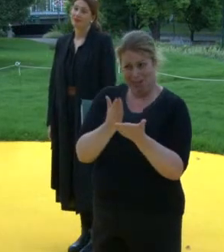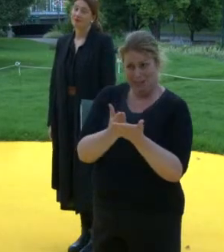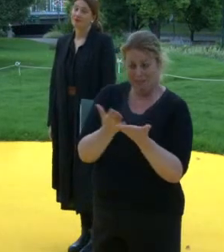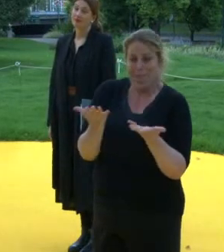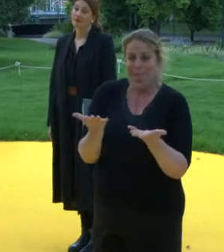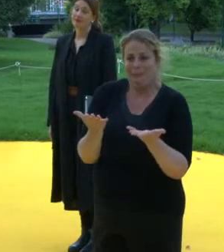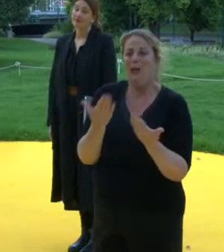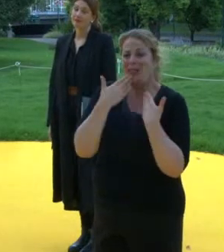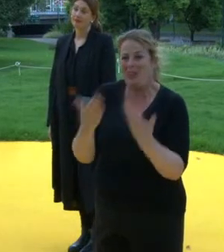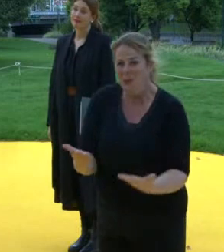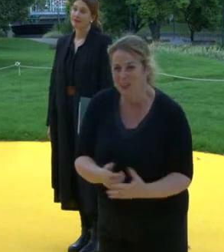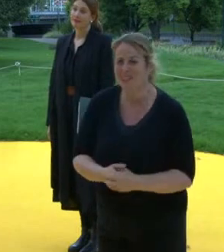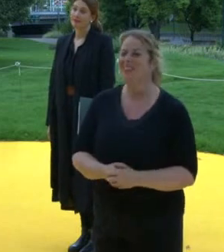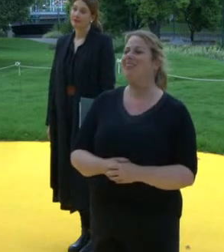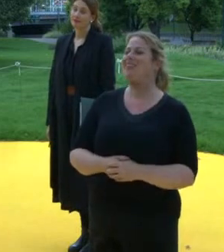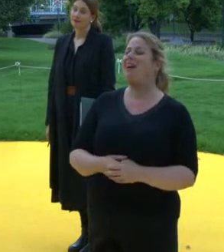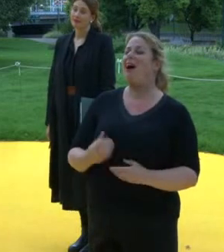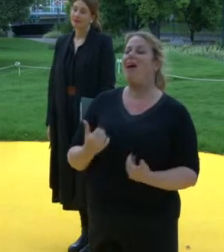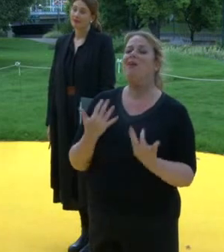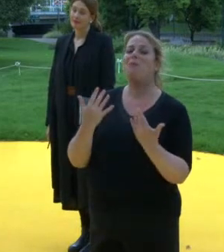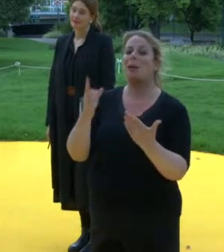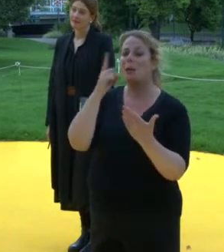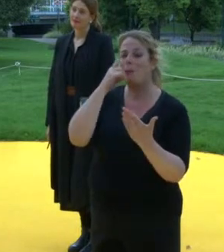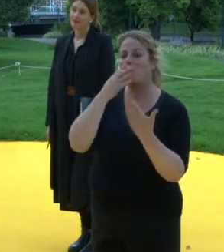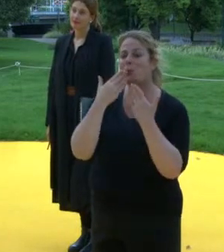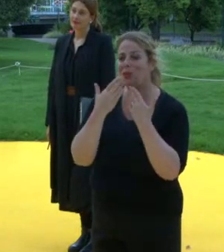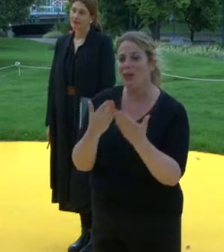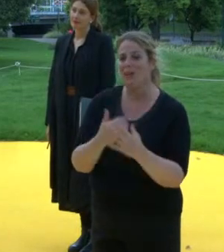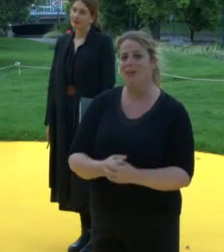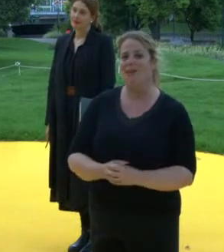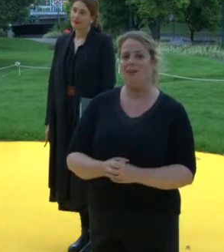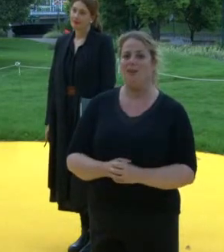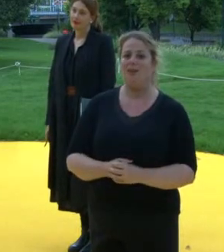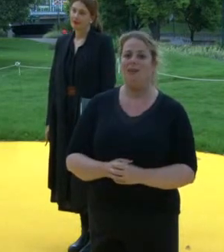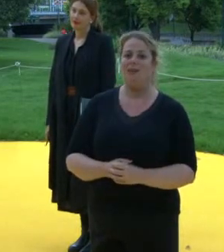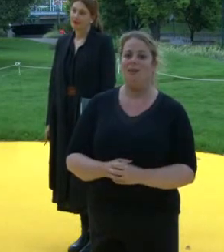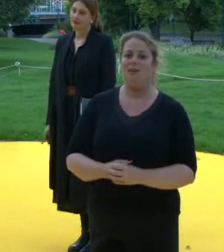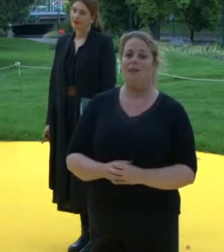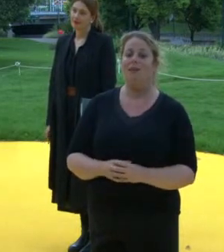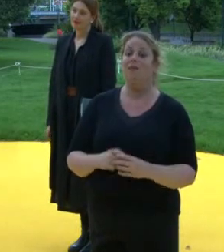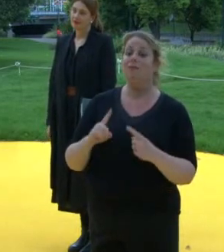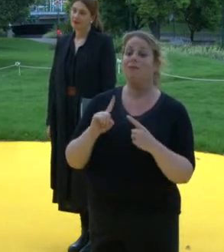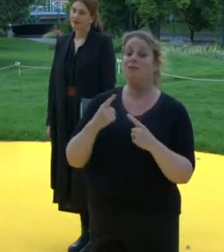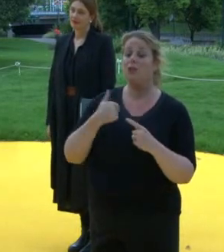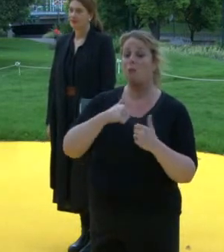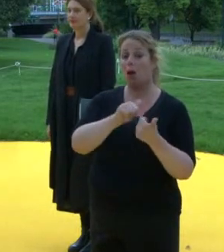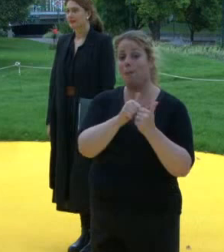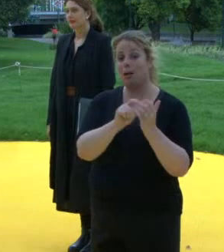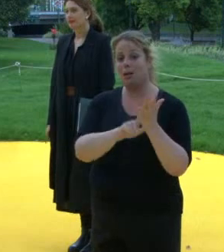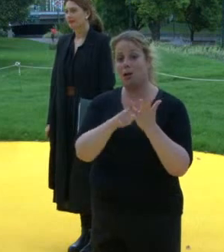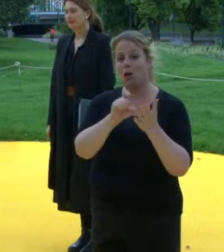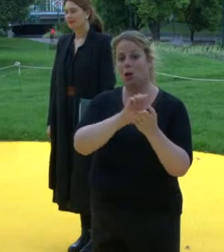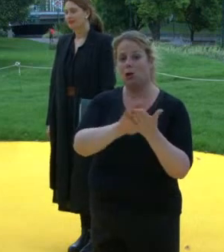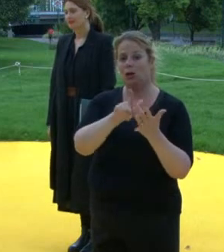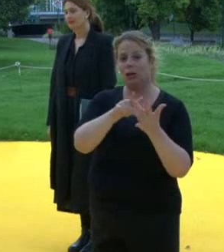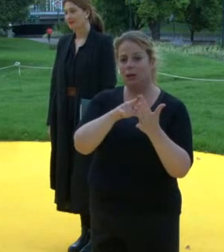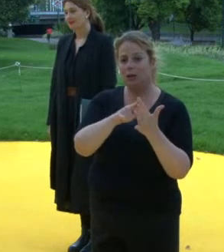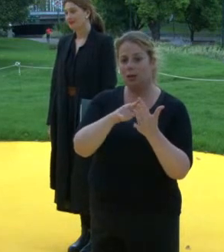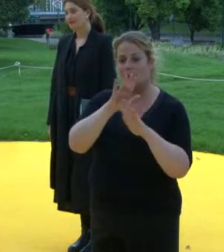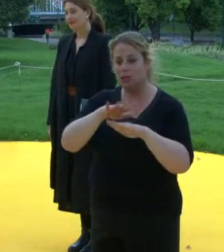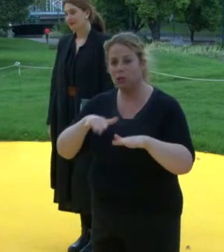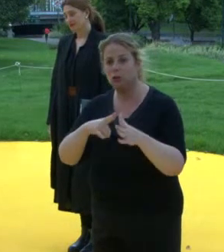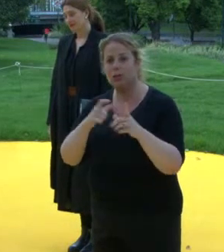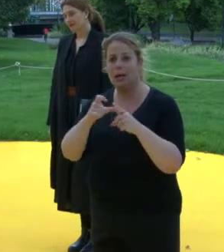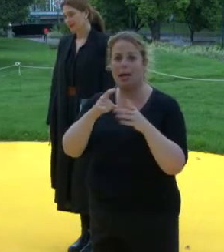you. I have a lot of people to thank on this journey. First and foremost, my partner Lockie and my children Ada